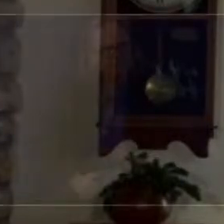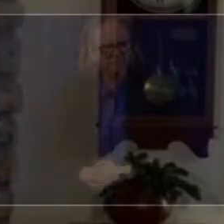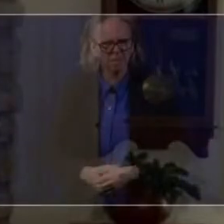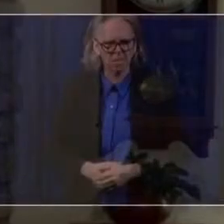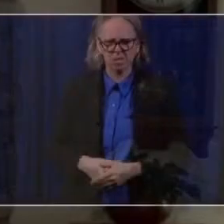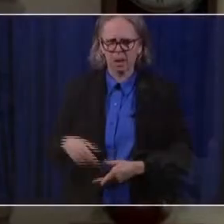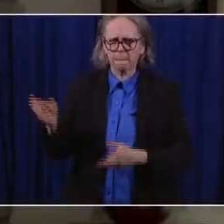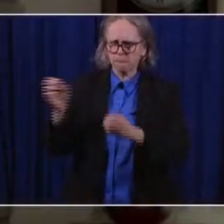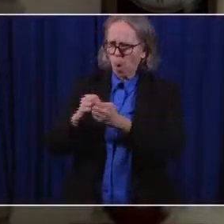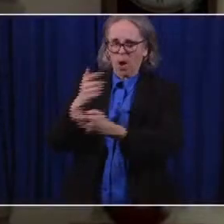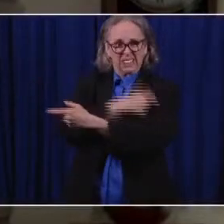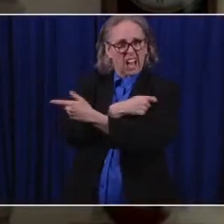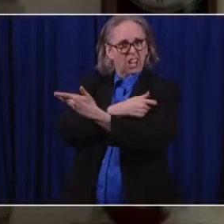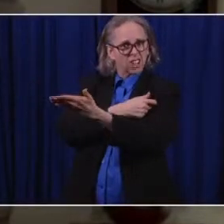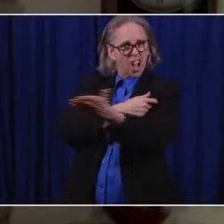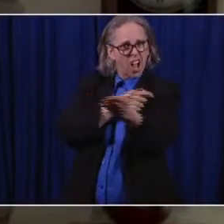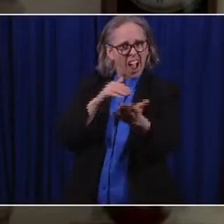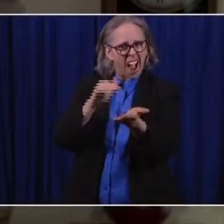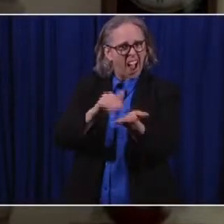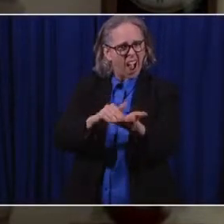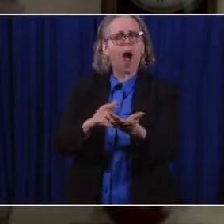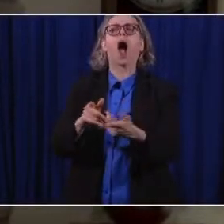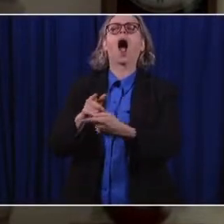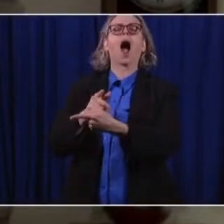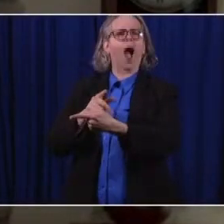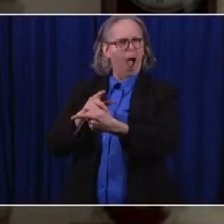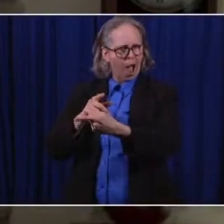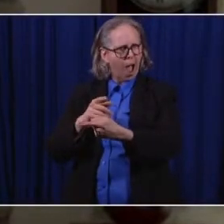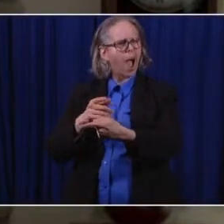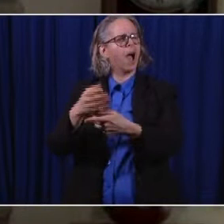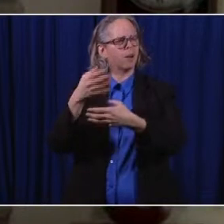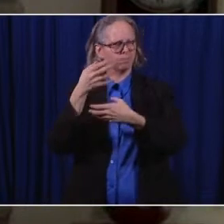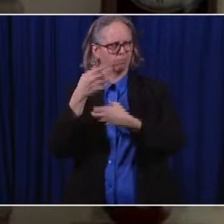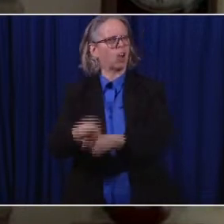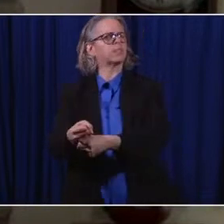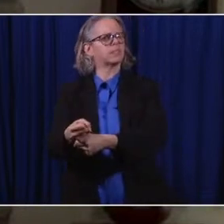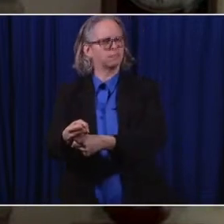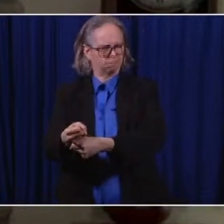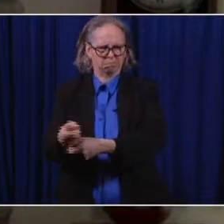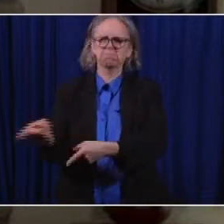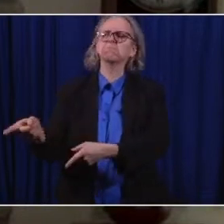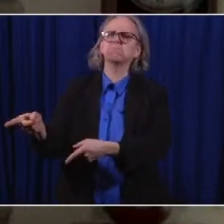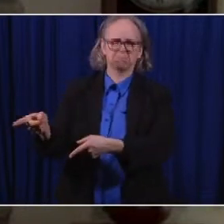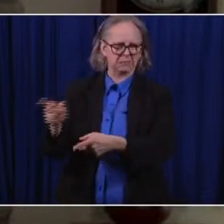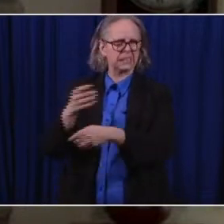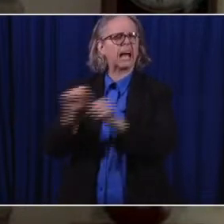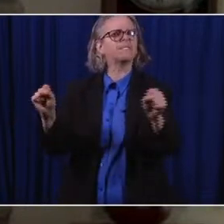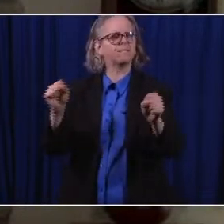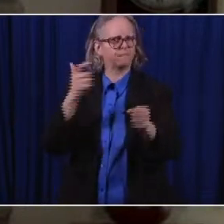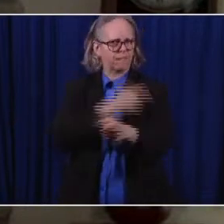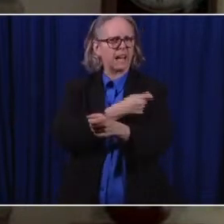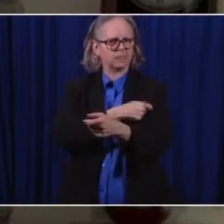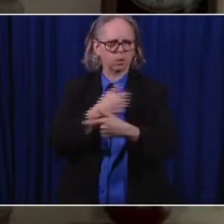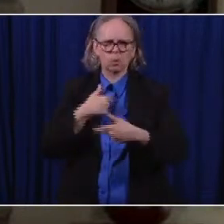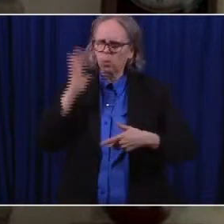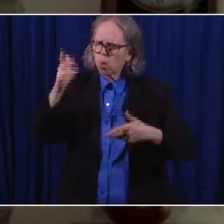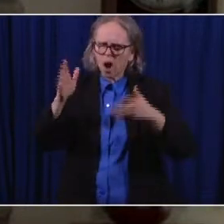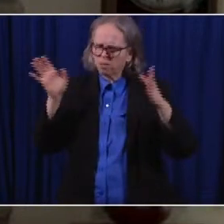comfortable everyone else is going to be to get vaccinated. But yes, it's certainly something that we are focused on.